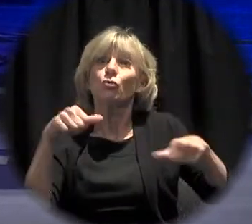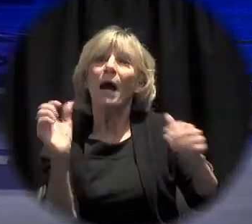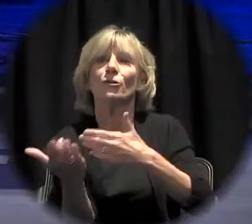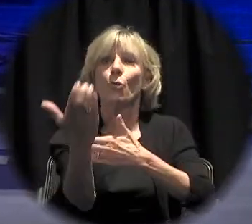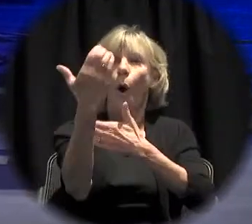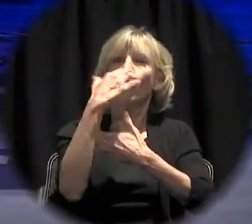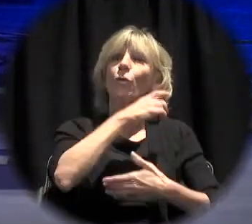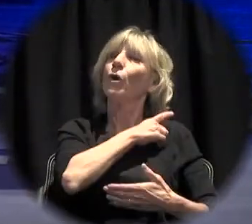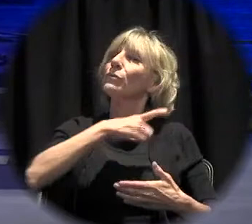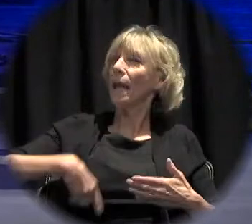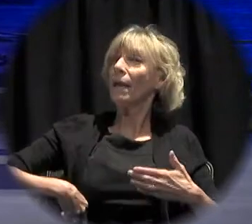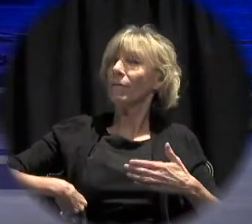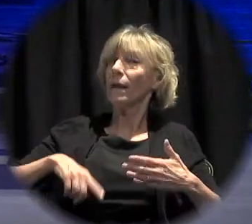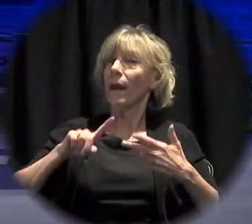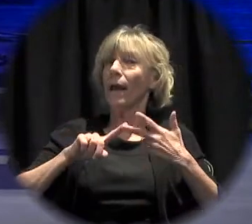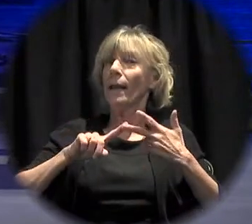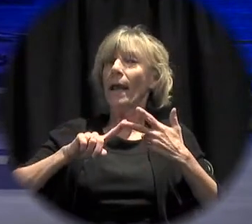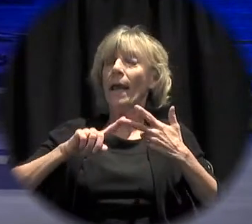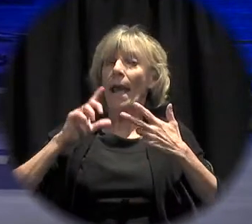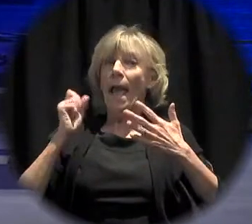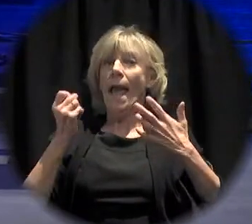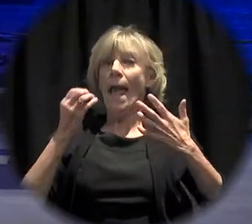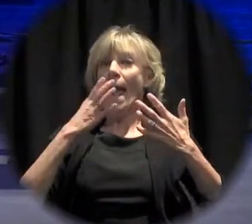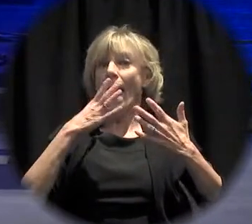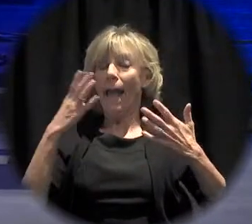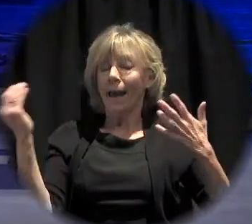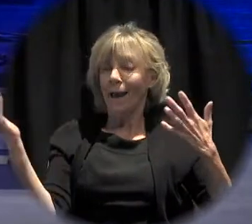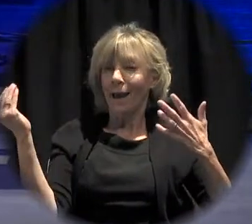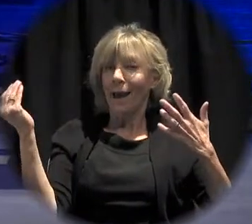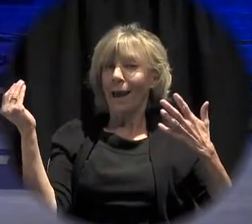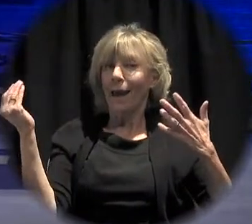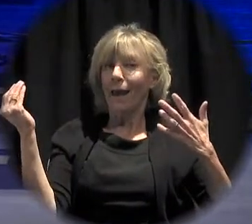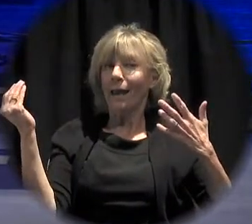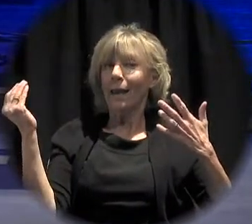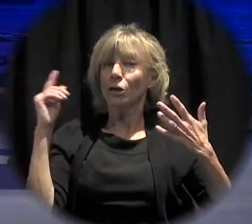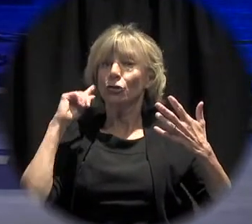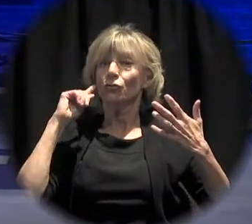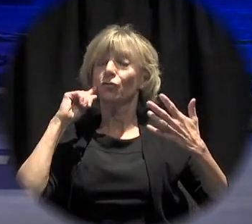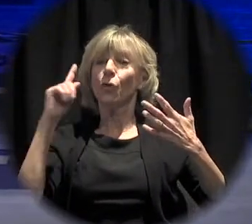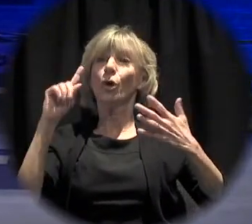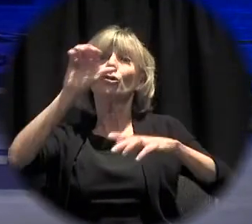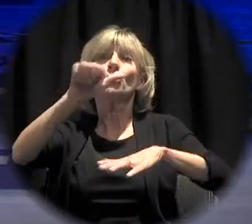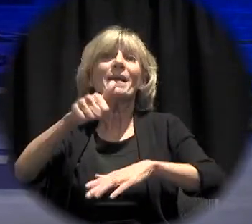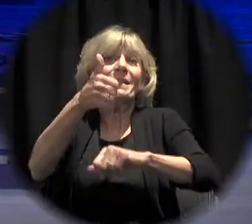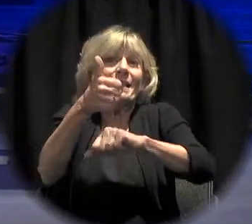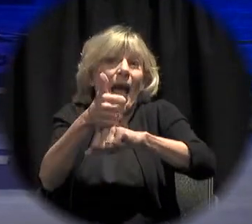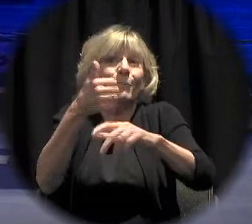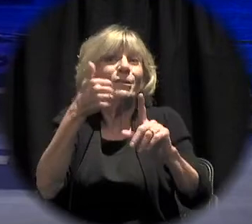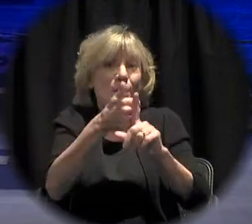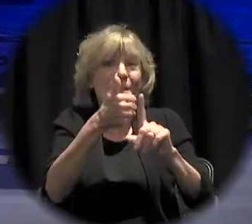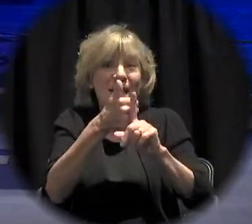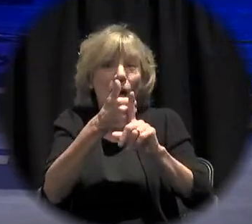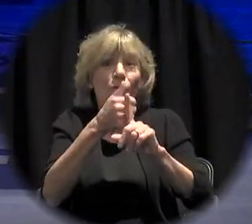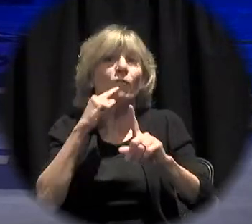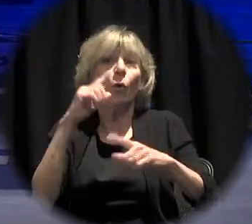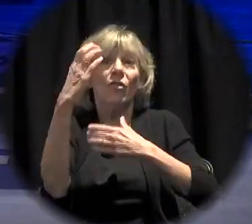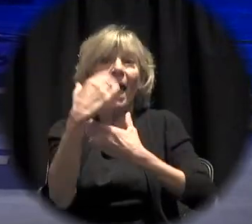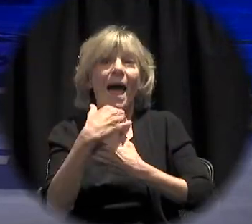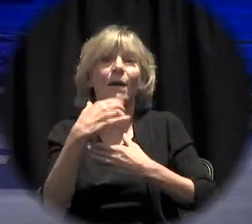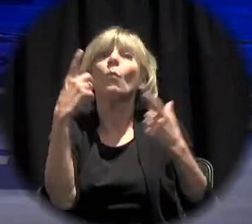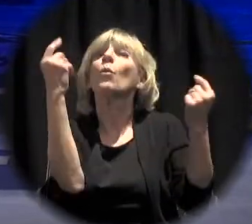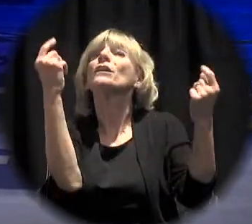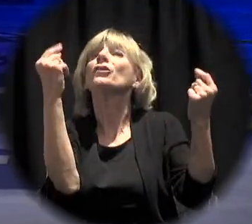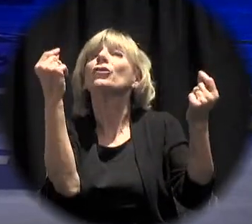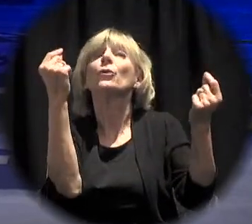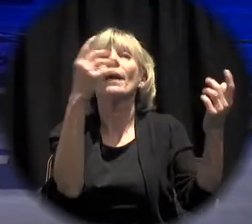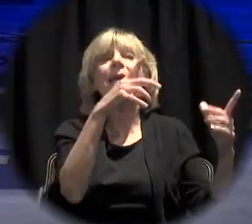He will lie with your wives in the sight of this son." Part of what Absalom did to establish himself as king was to take David's wives and sleep with them on the roof